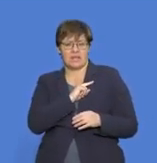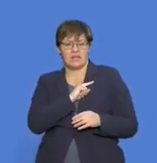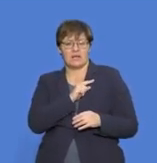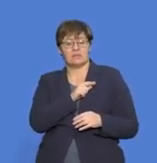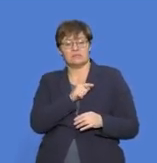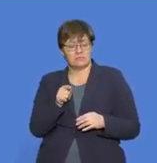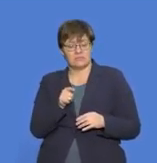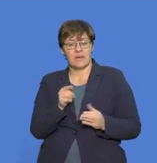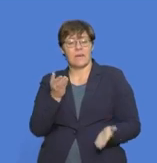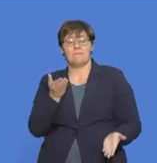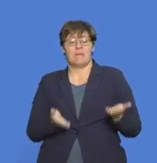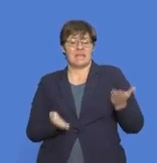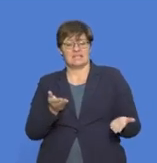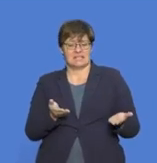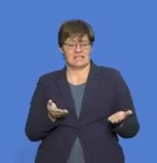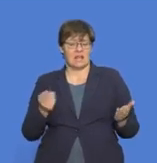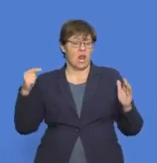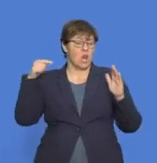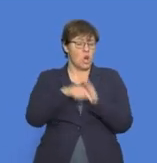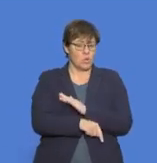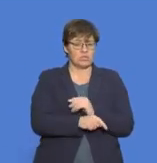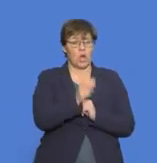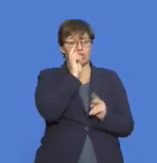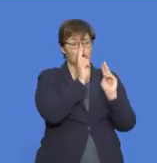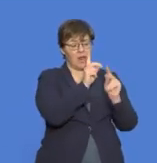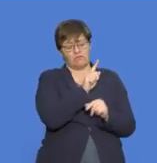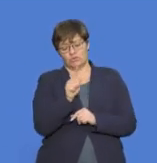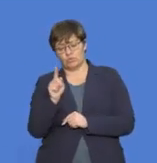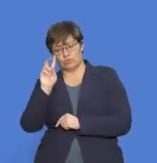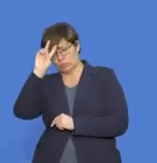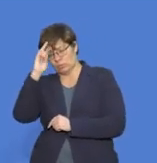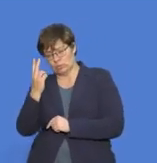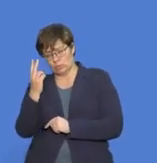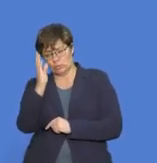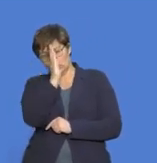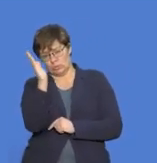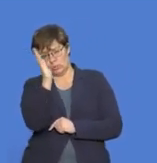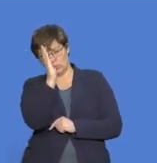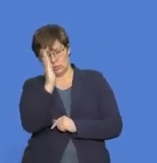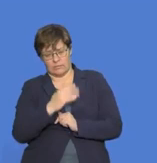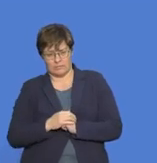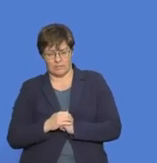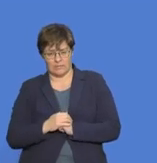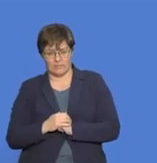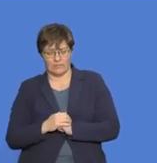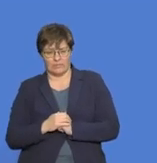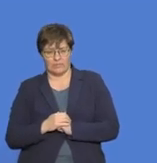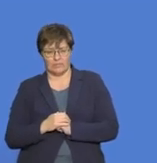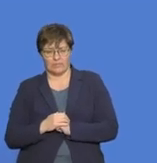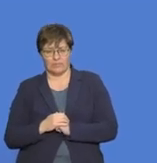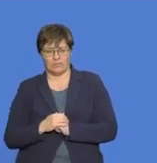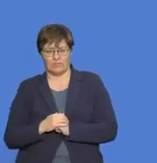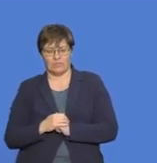of mass occurred between 12 and 2. Now, this